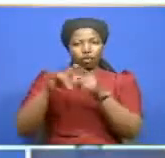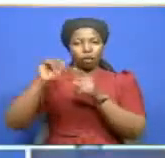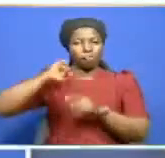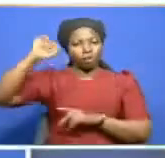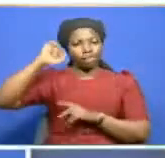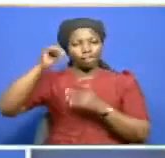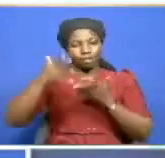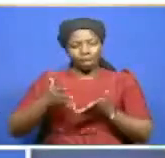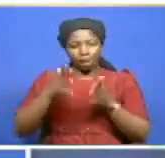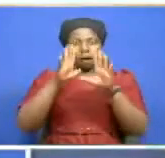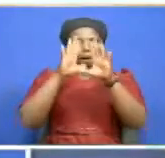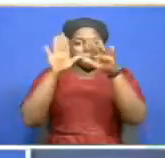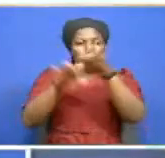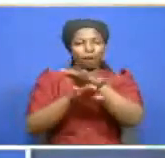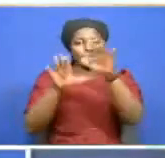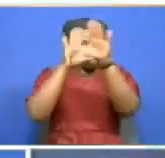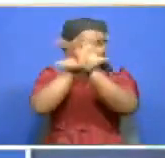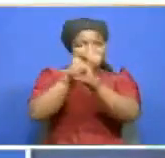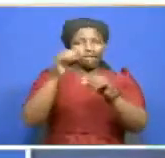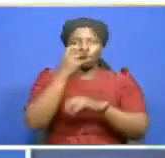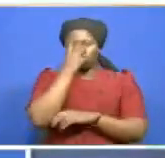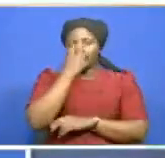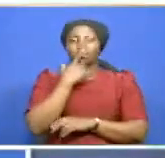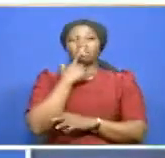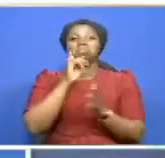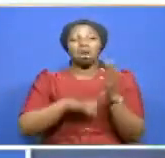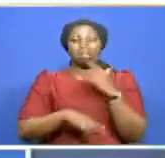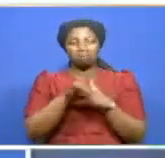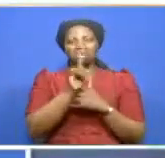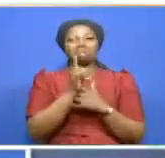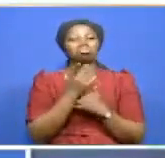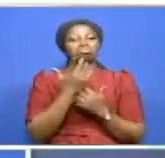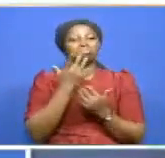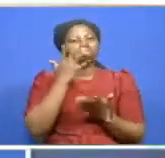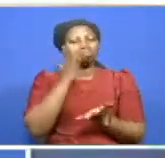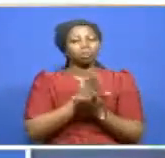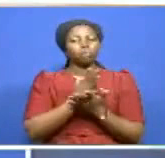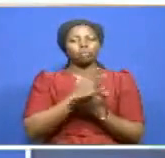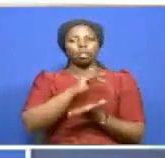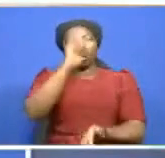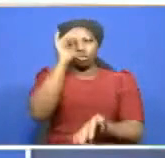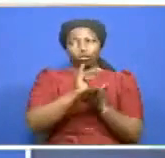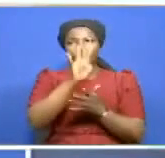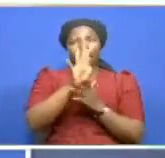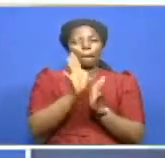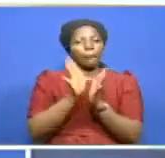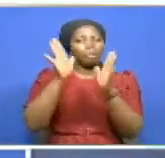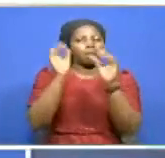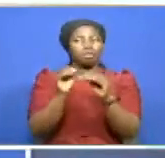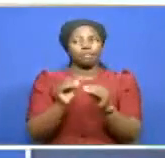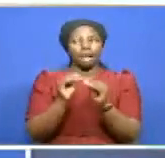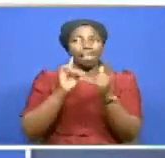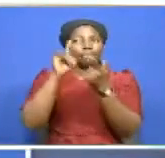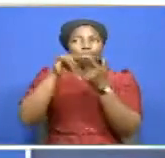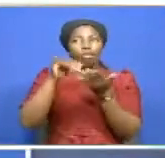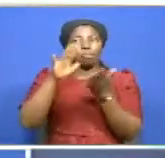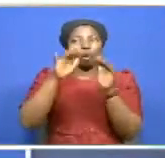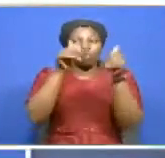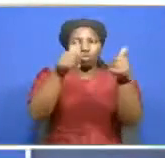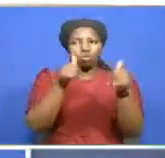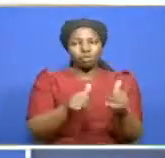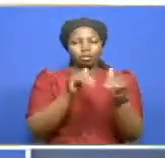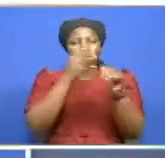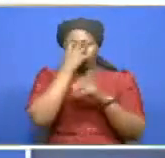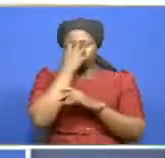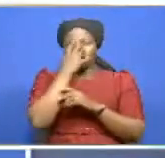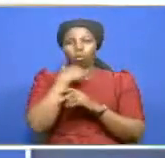Where Deputy President William Ruto says he will significantly scale down his public engagements until further notice. Ruto, who had been scheduled to tour